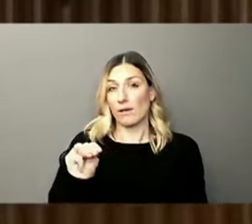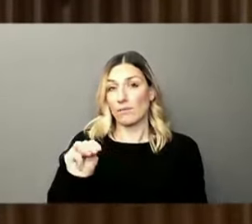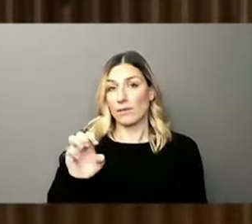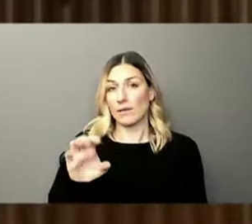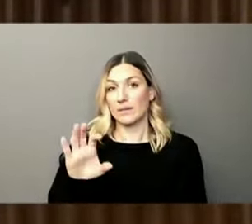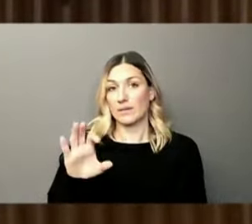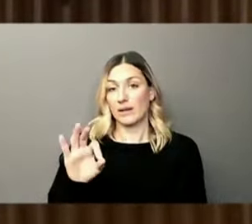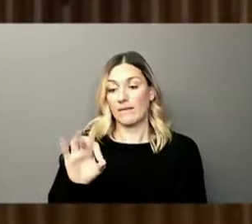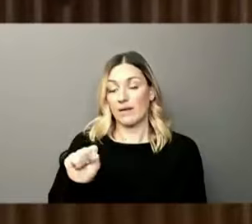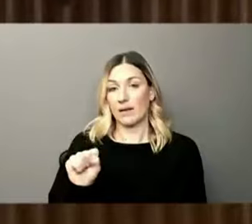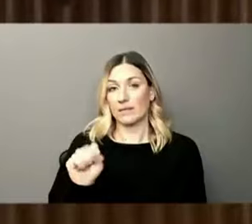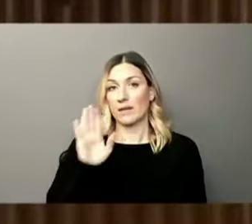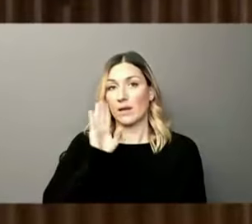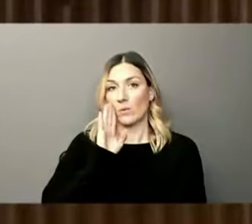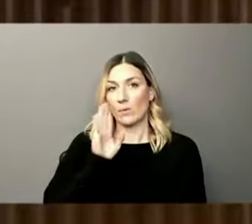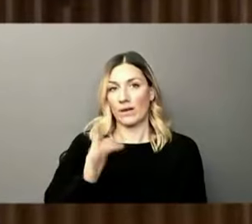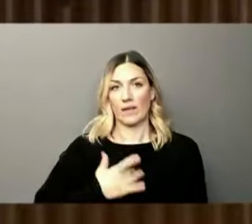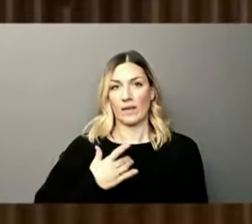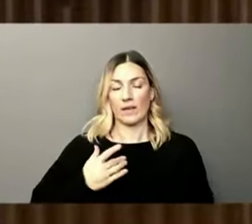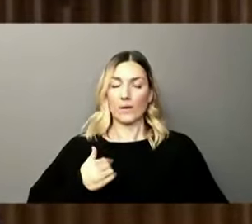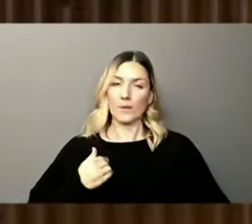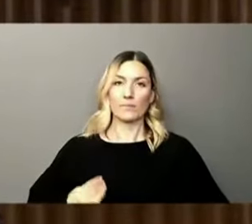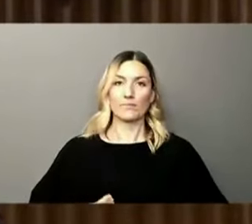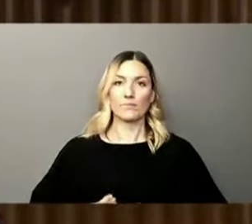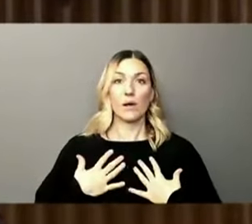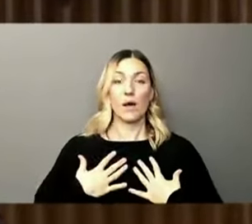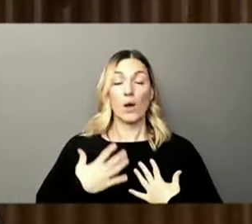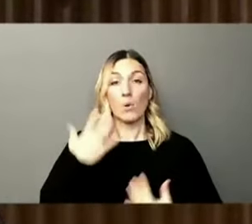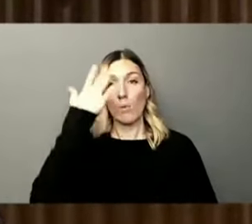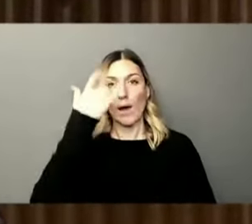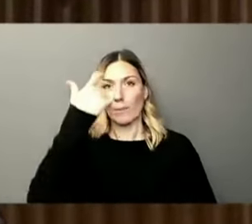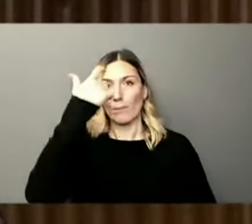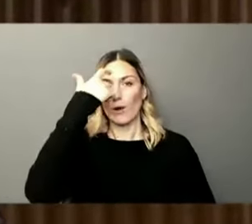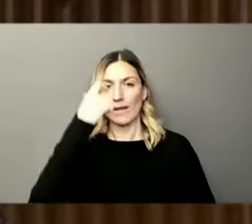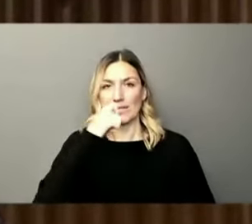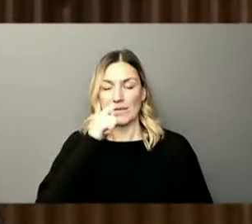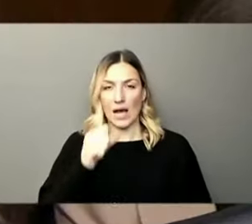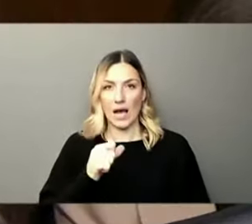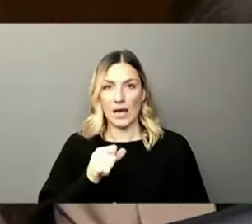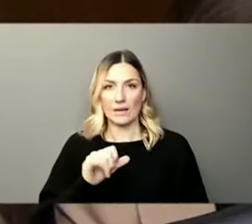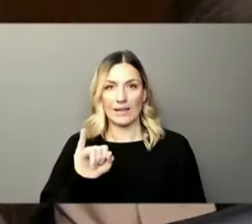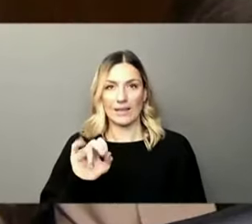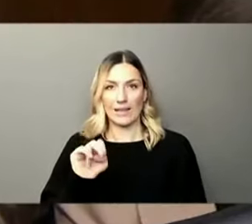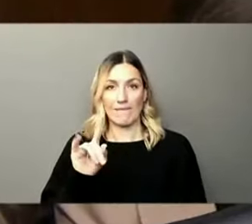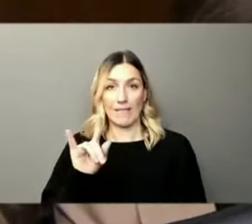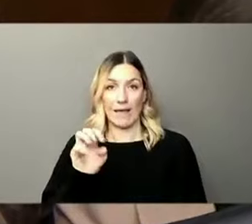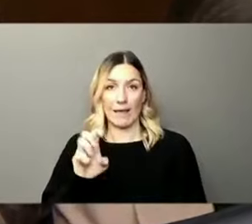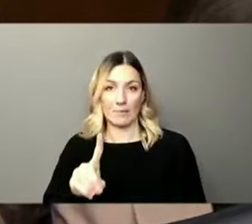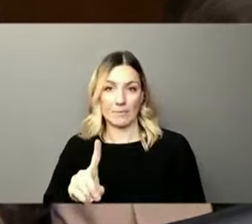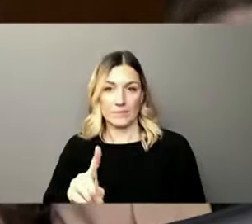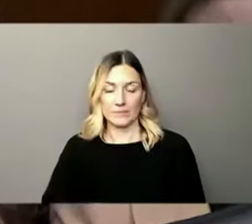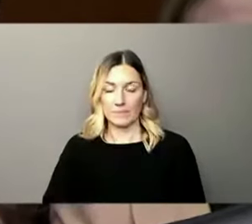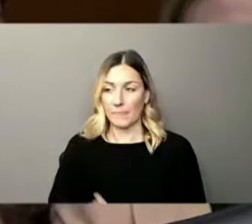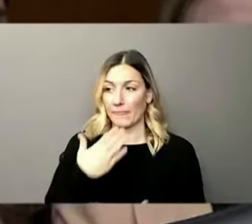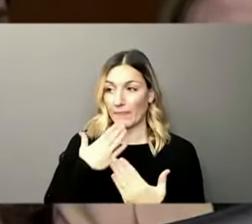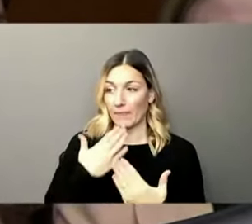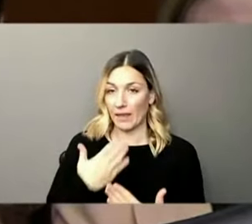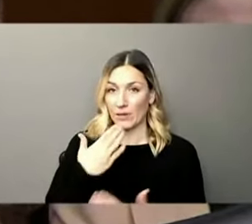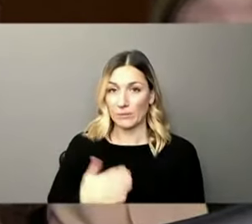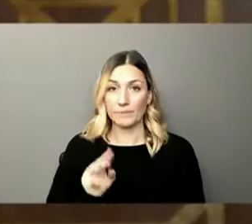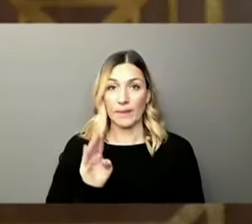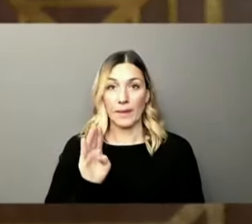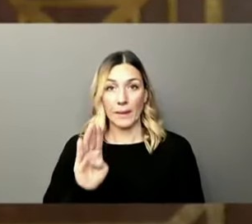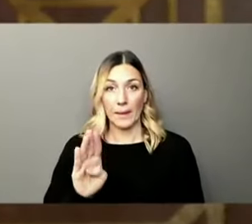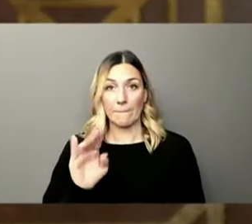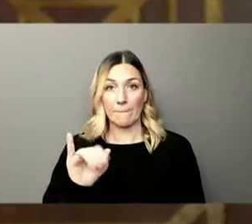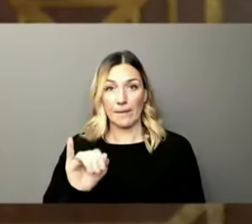mood will improve because my brain won't be as inflamed. Ms. Beal. Thank you. For me,